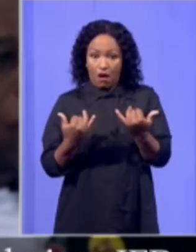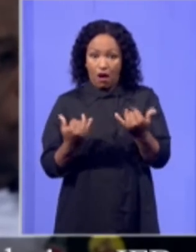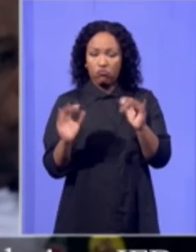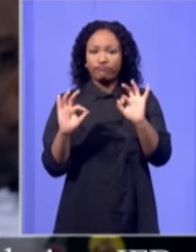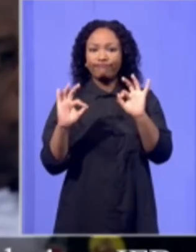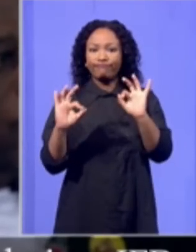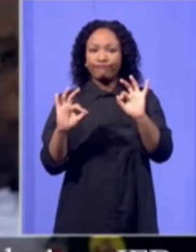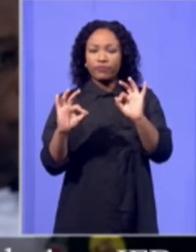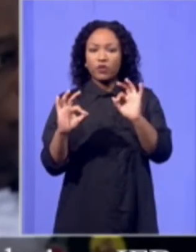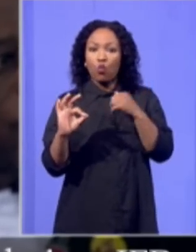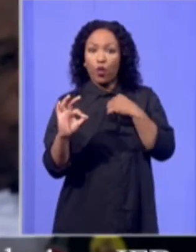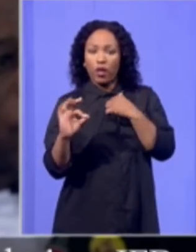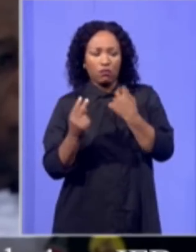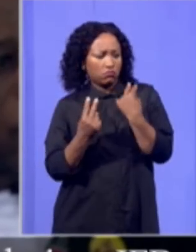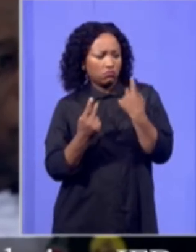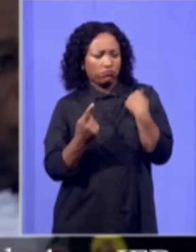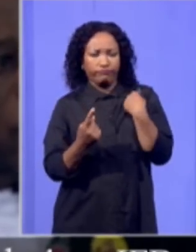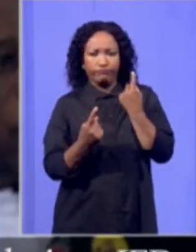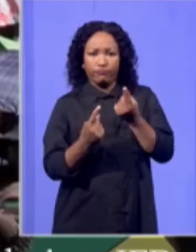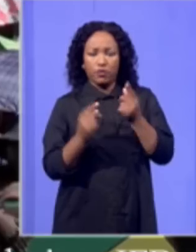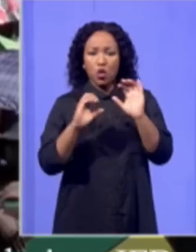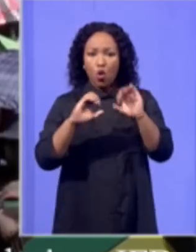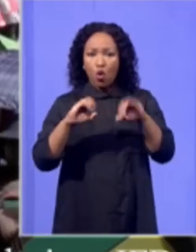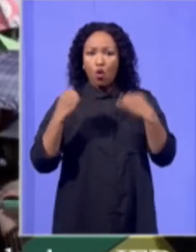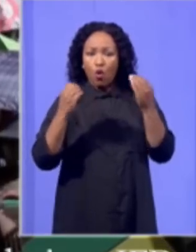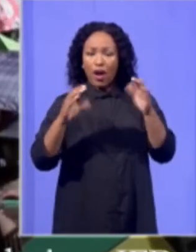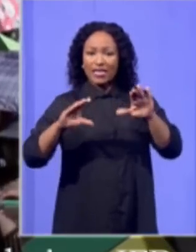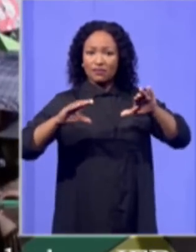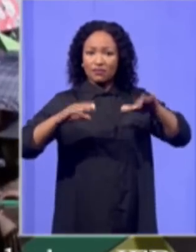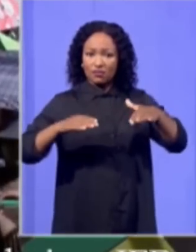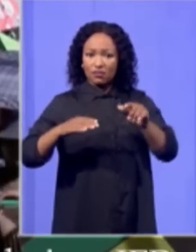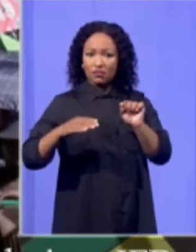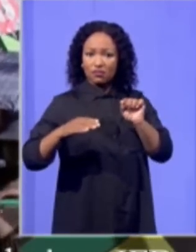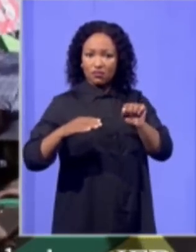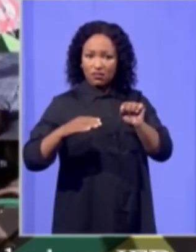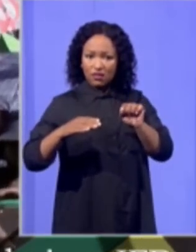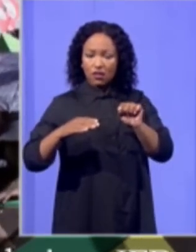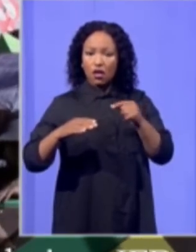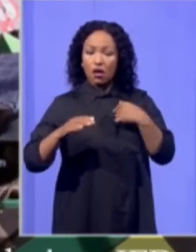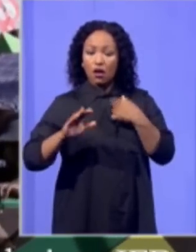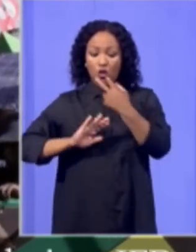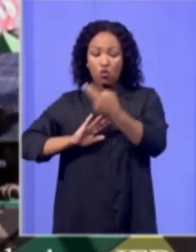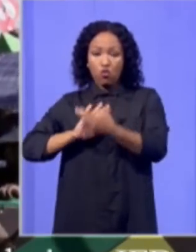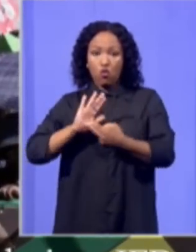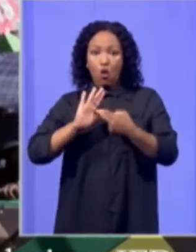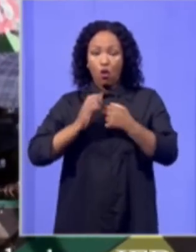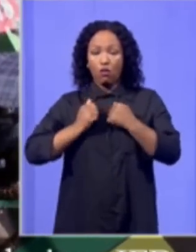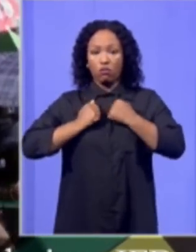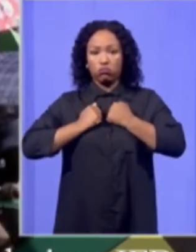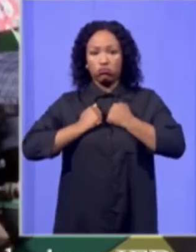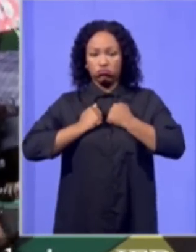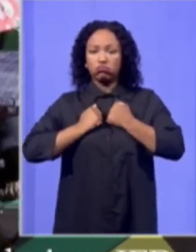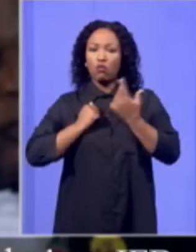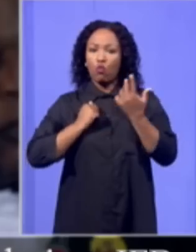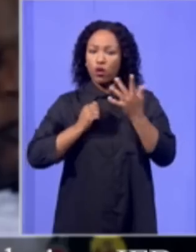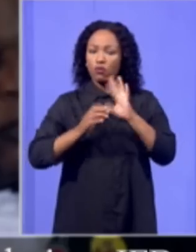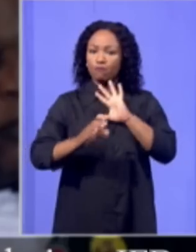the journey of Inkatha Freedom Party and the role we have played in our